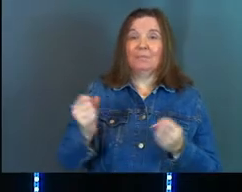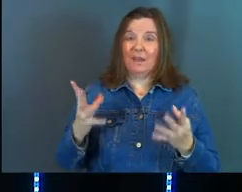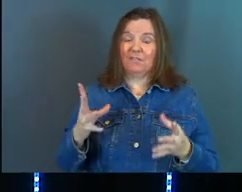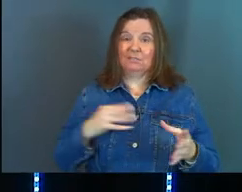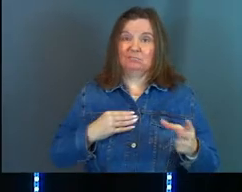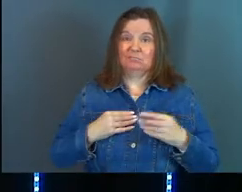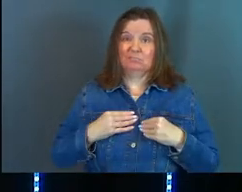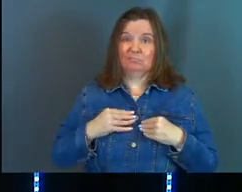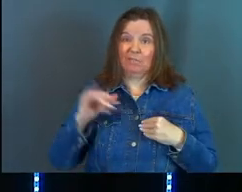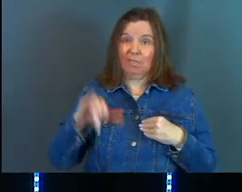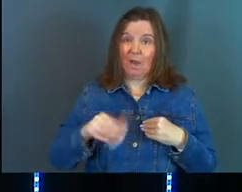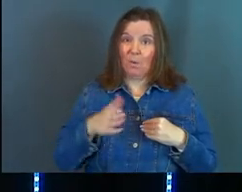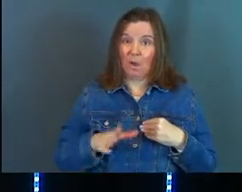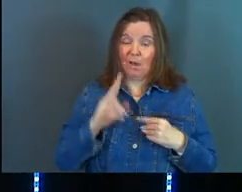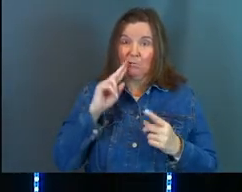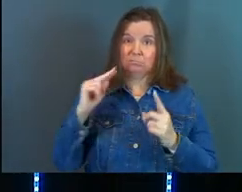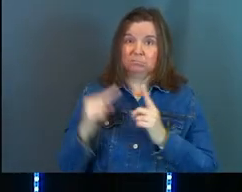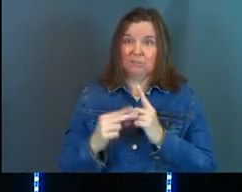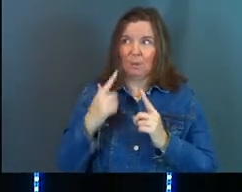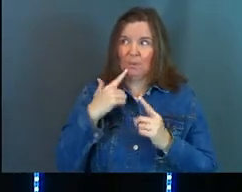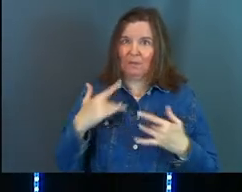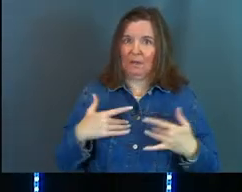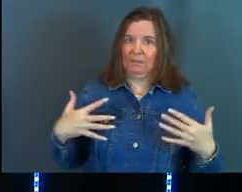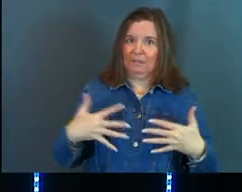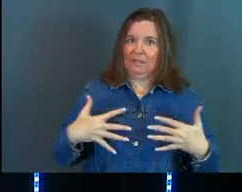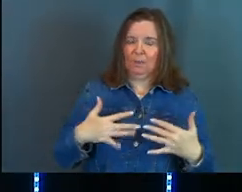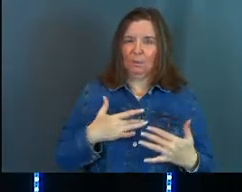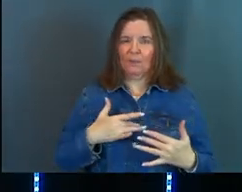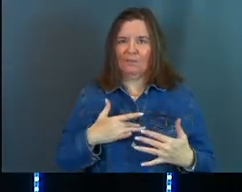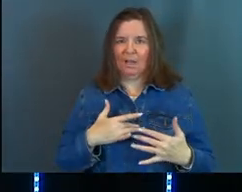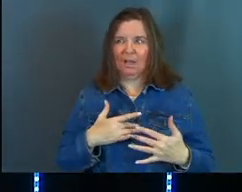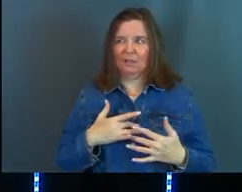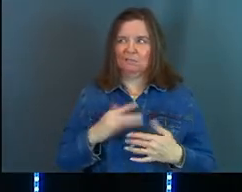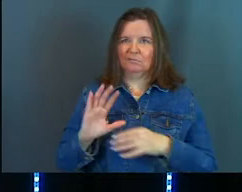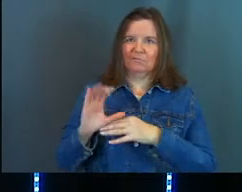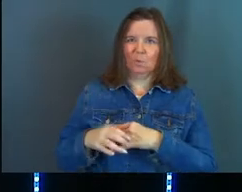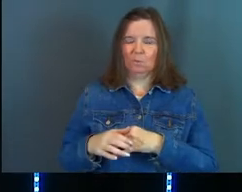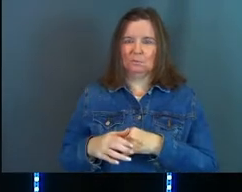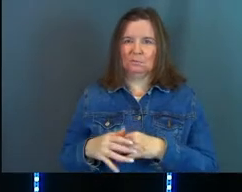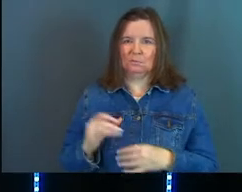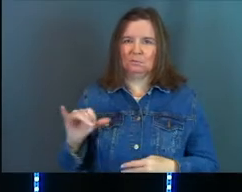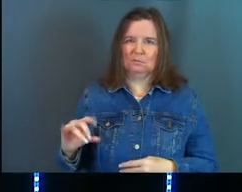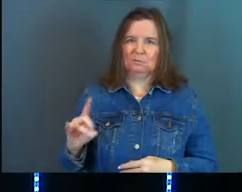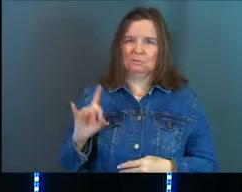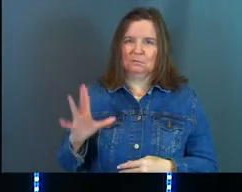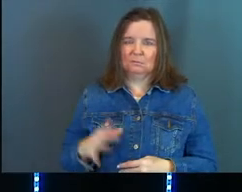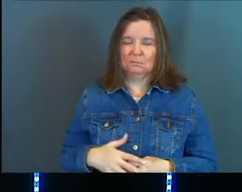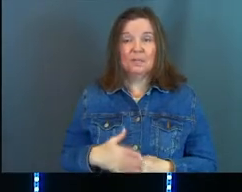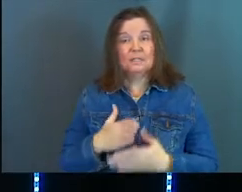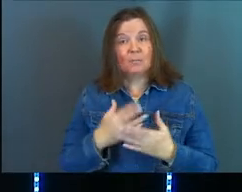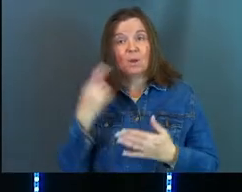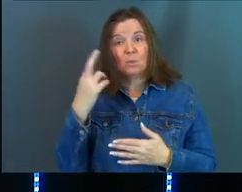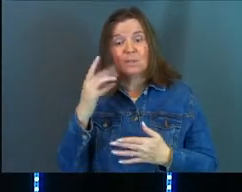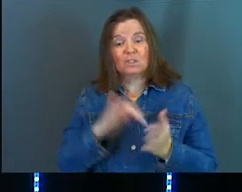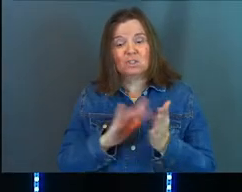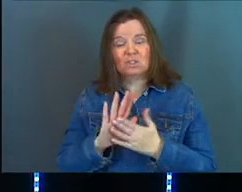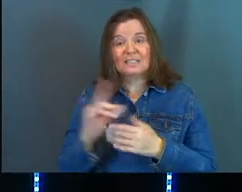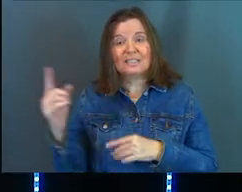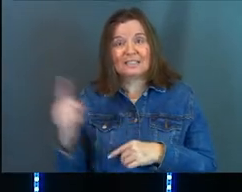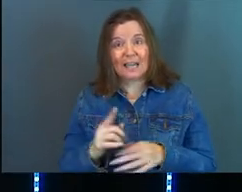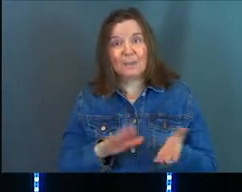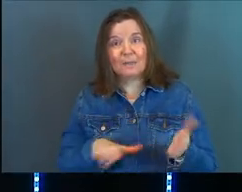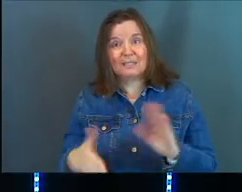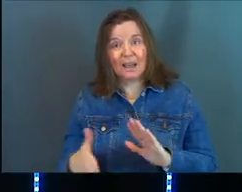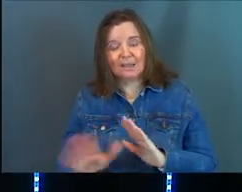took it. And we felt fear about it. And we felt coerced about it. It's part of the reason that Jesus came